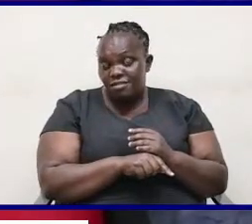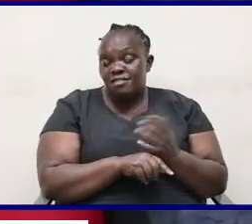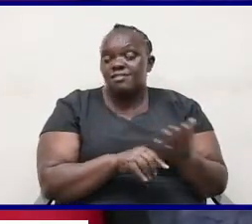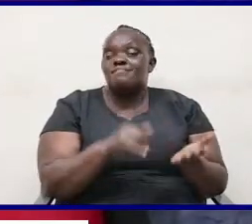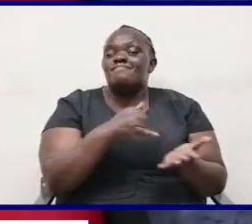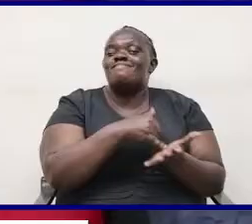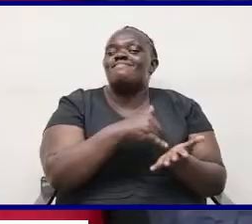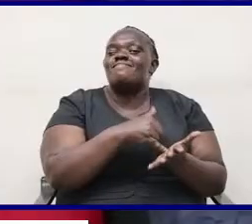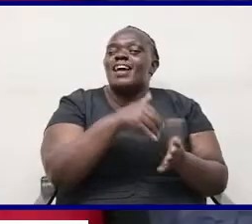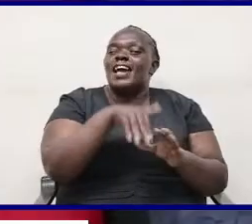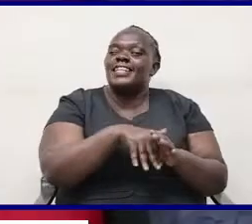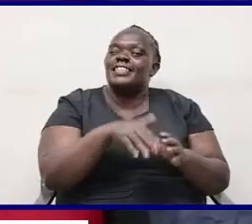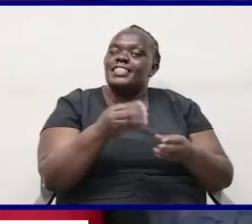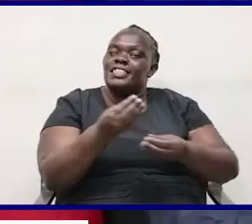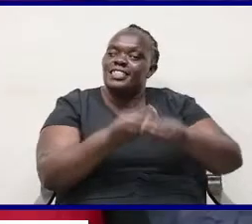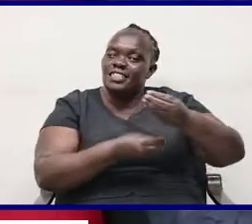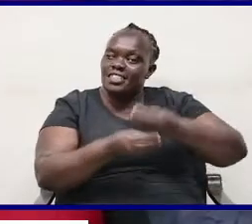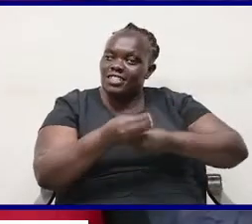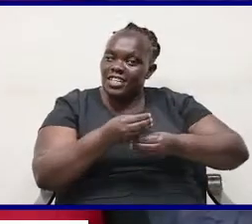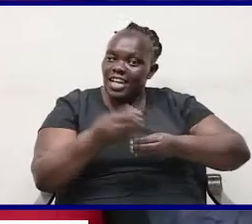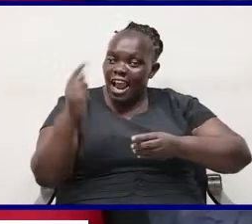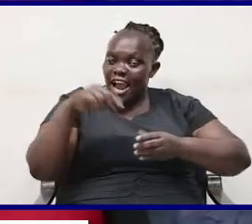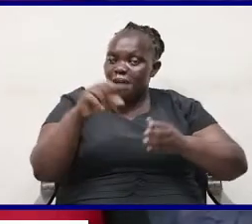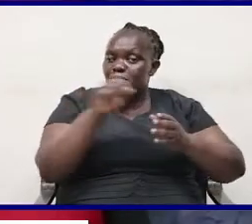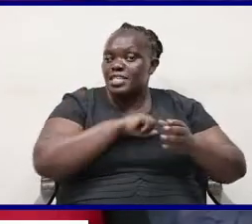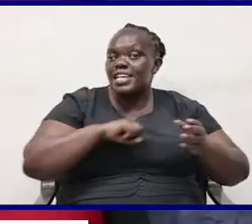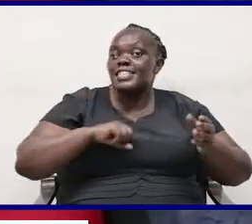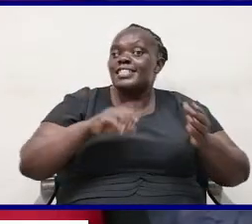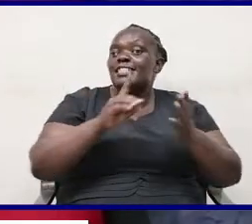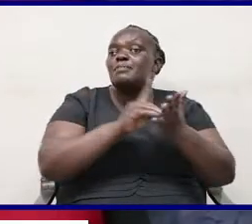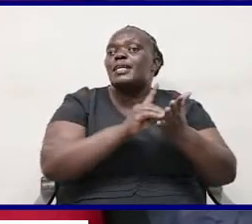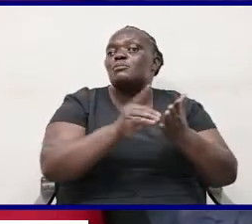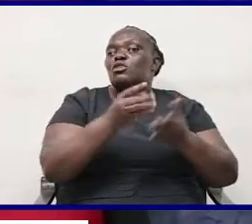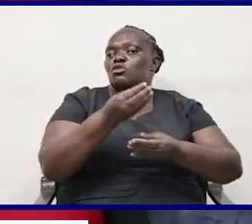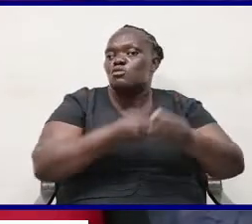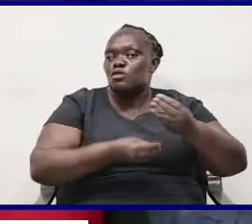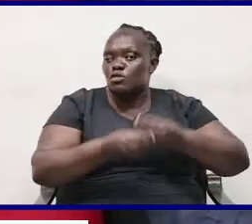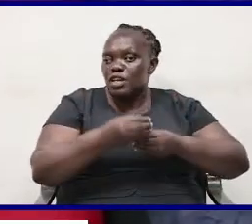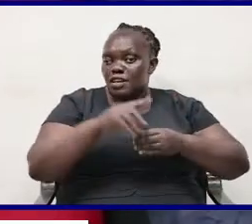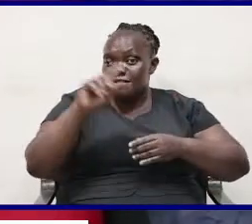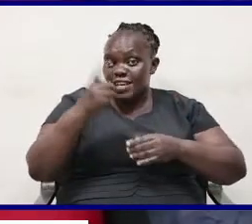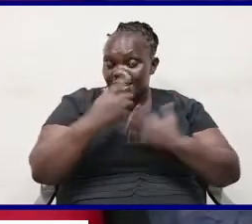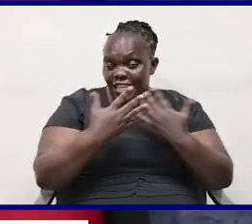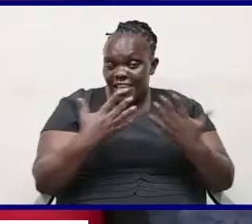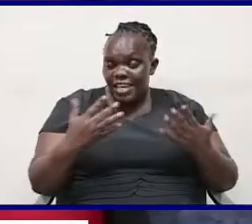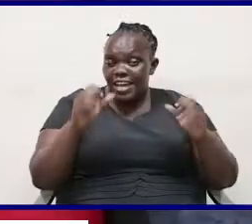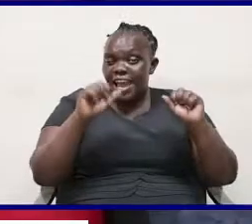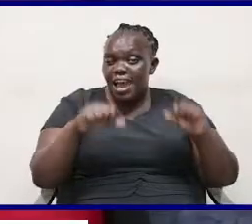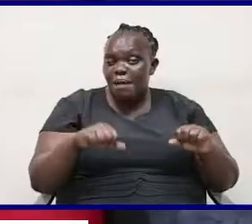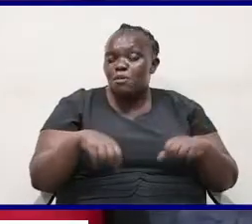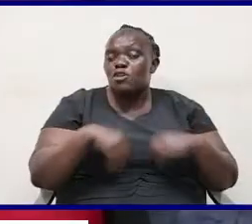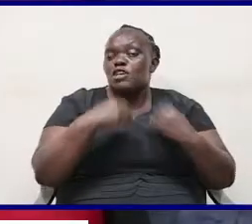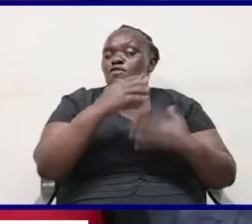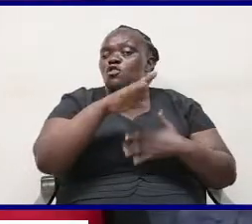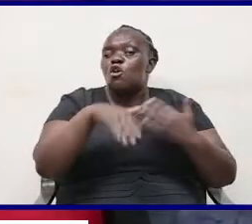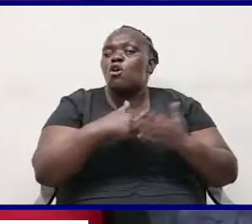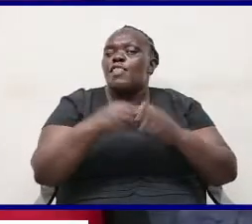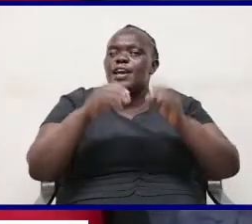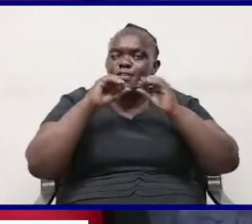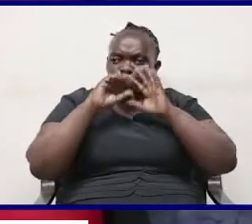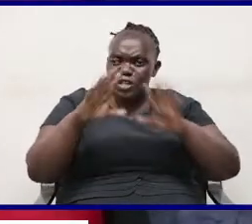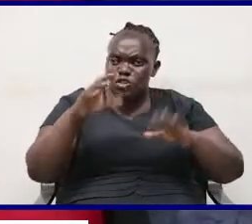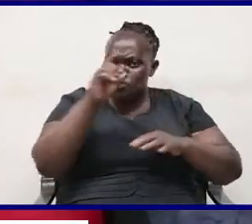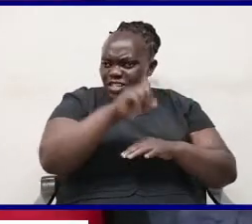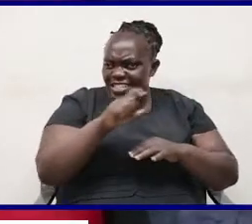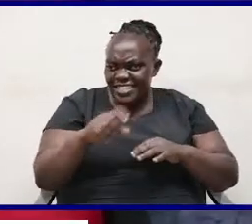get involved in trade, by coming to the State Department of Trade, the first key thing that we're able to do for you is give you all the information that